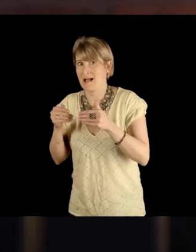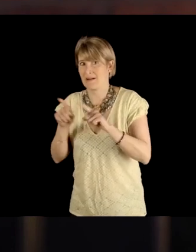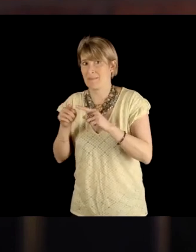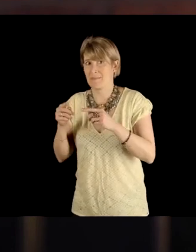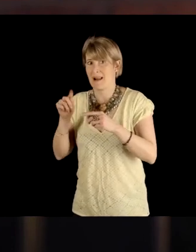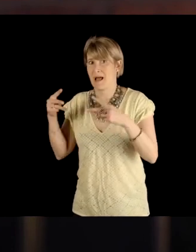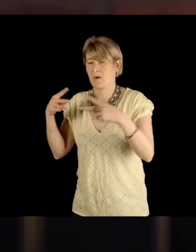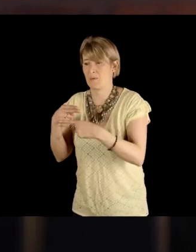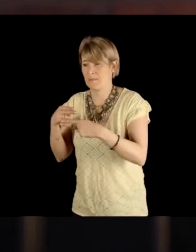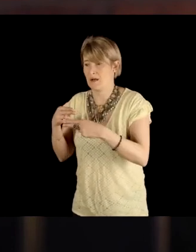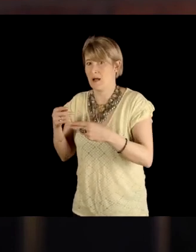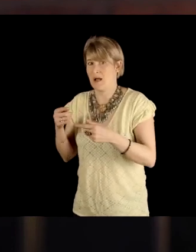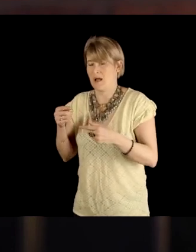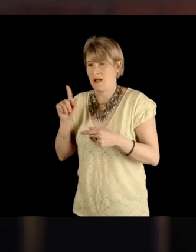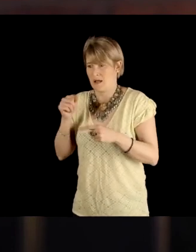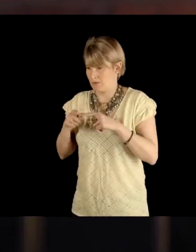powerful Ferrari,